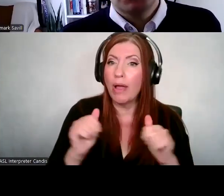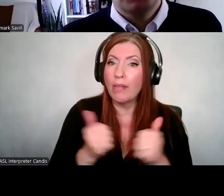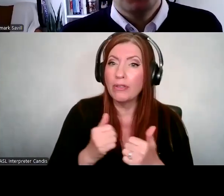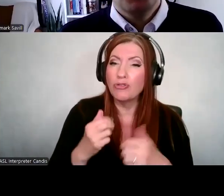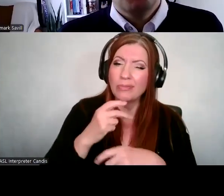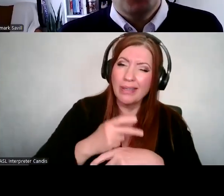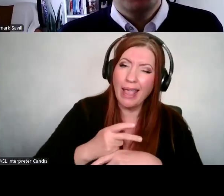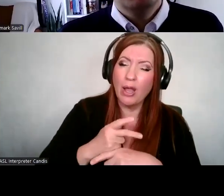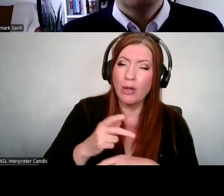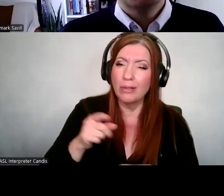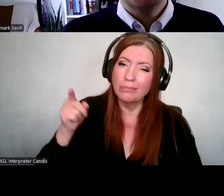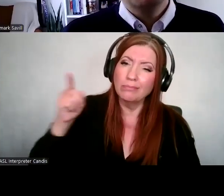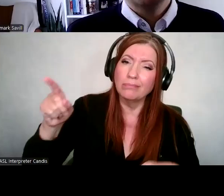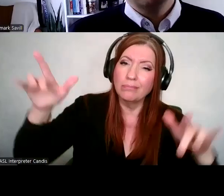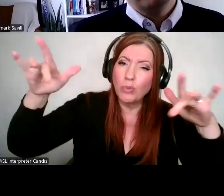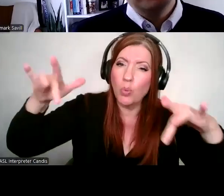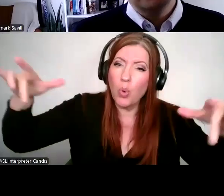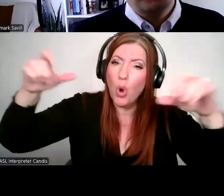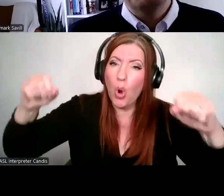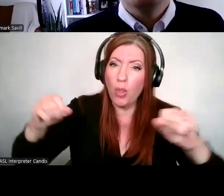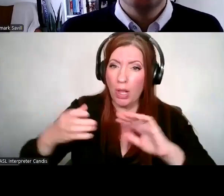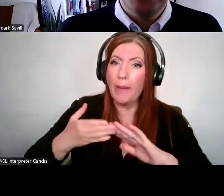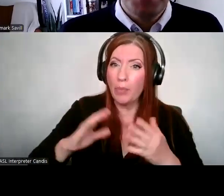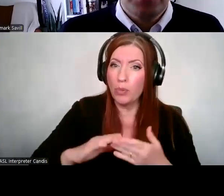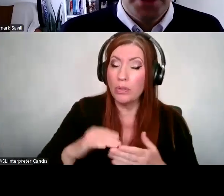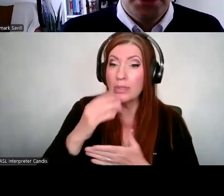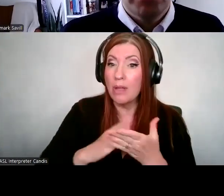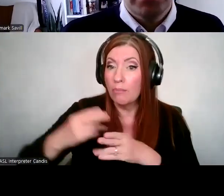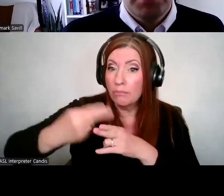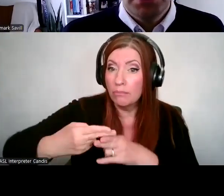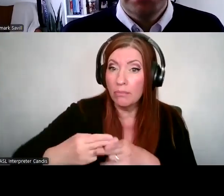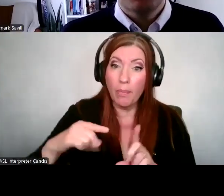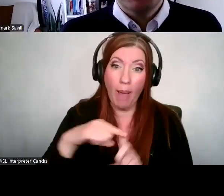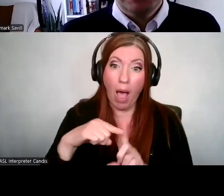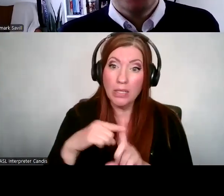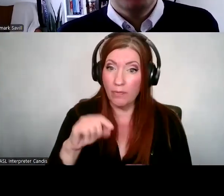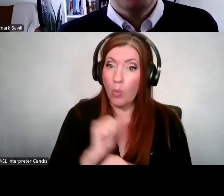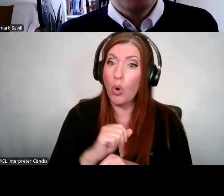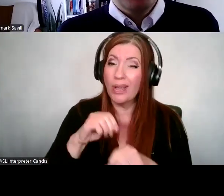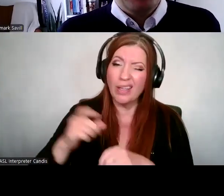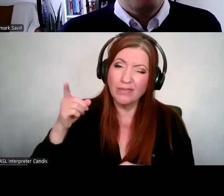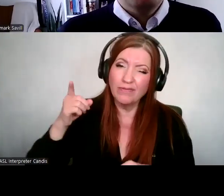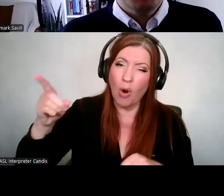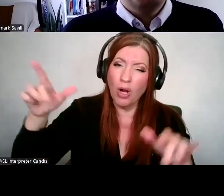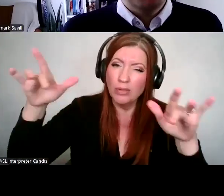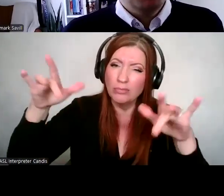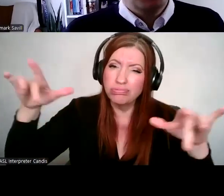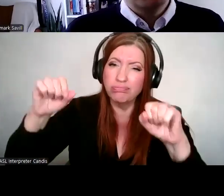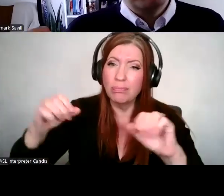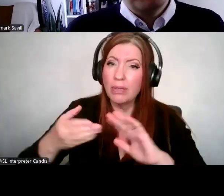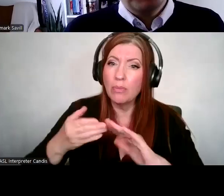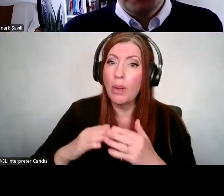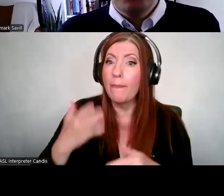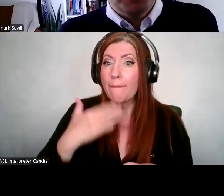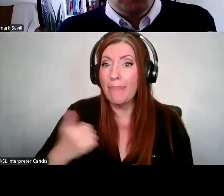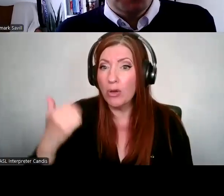communities. So while some sort of identify the positive aspects of working in rural communities and particularly kind of having much better knowledge